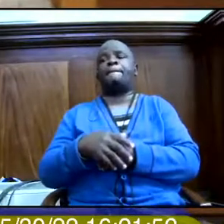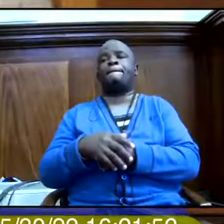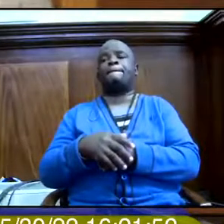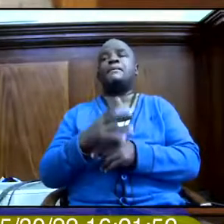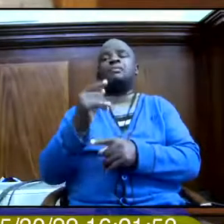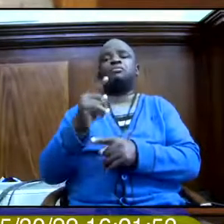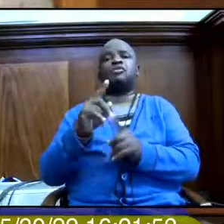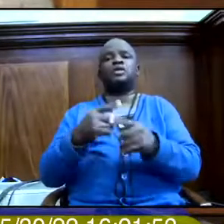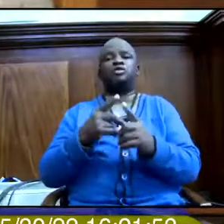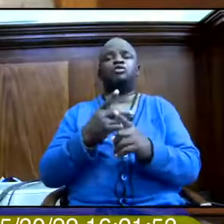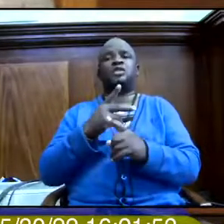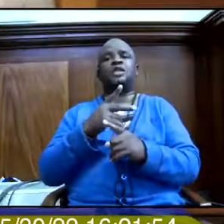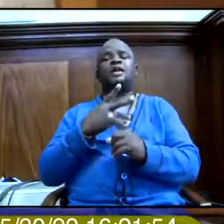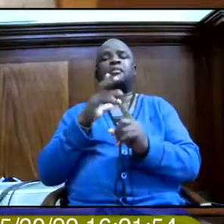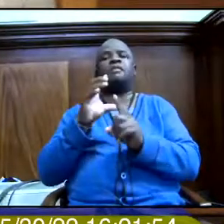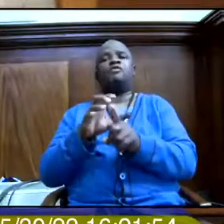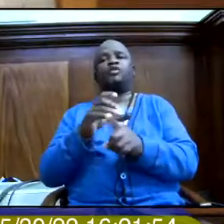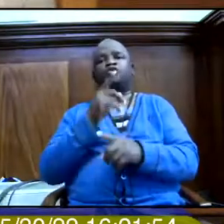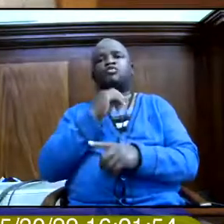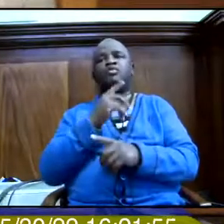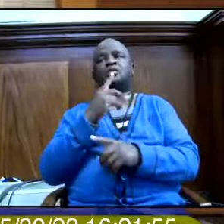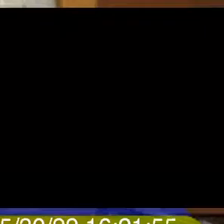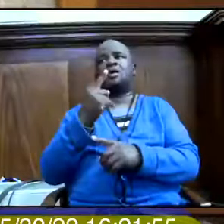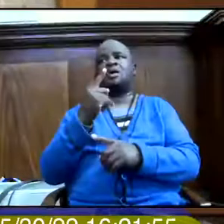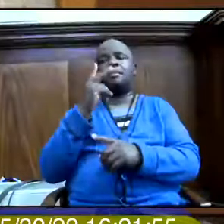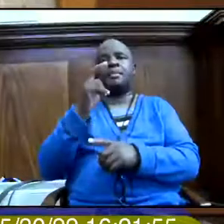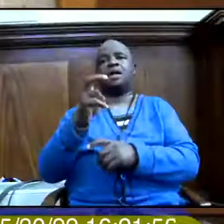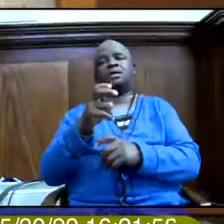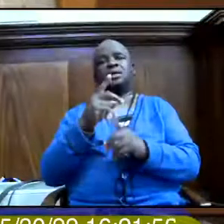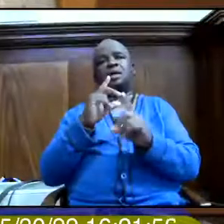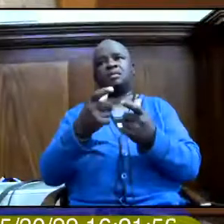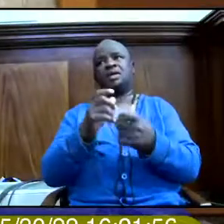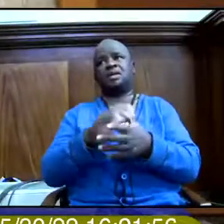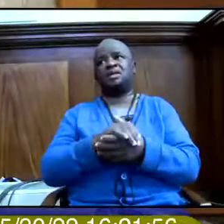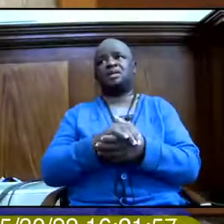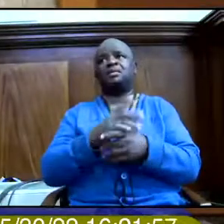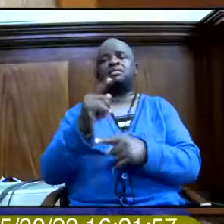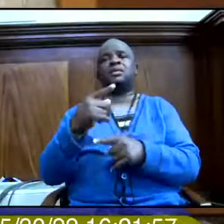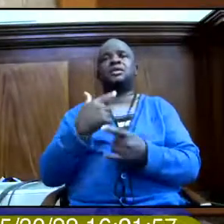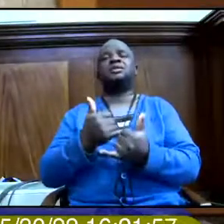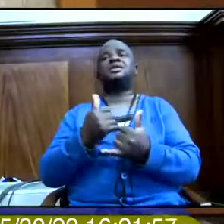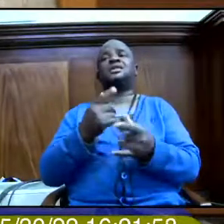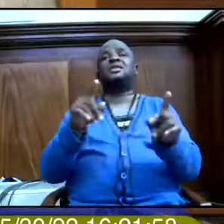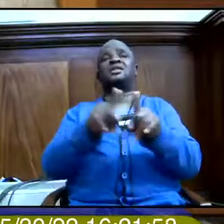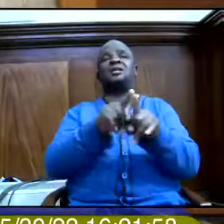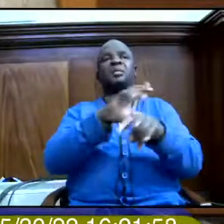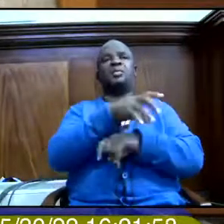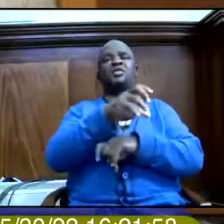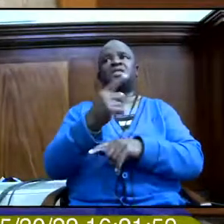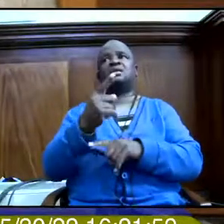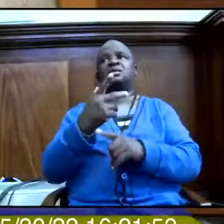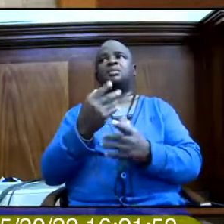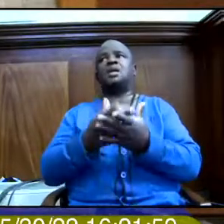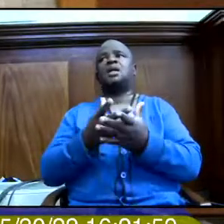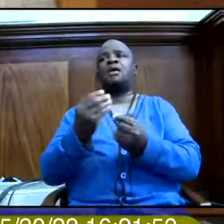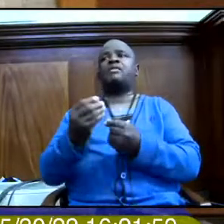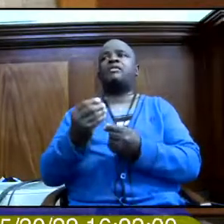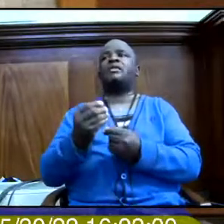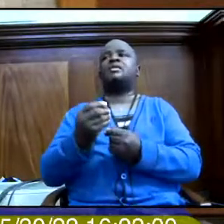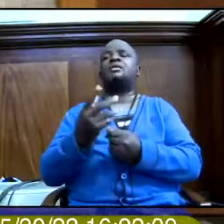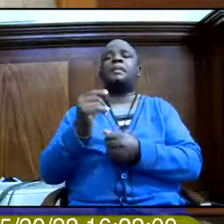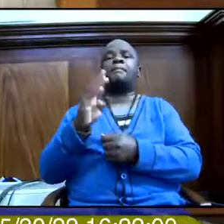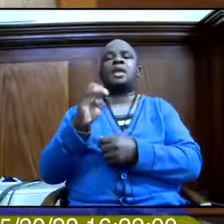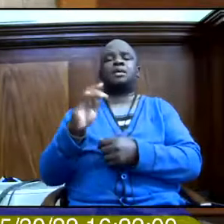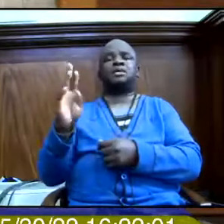be compelled to use only interstate but there must be alternatives like in other provinces we where they have at the